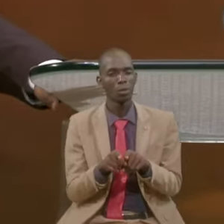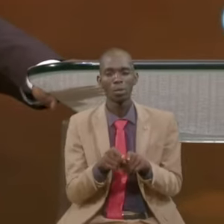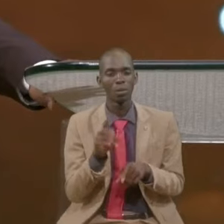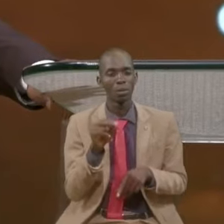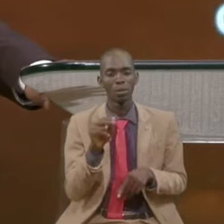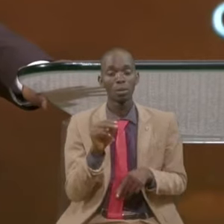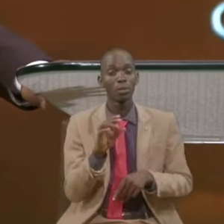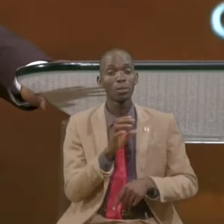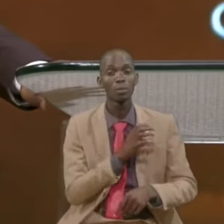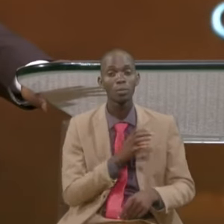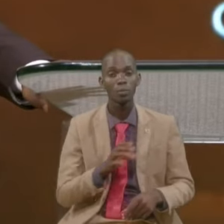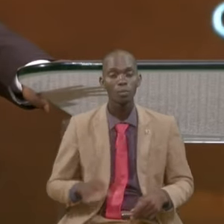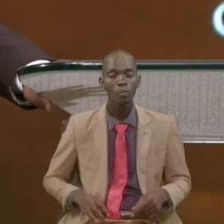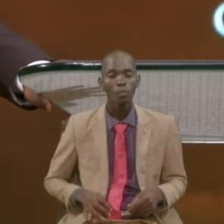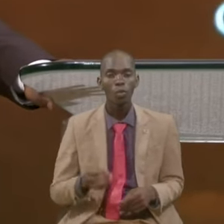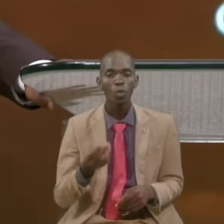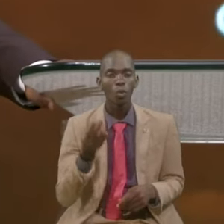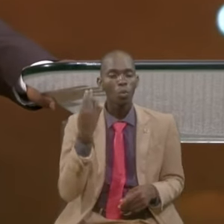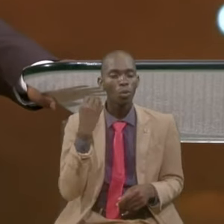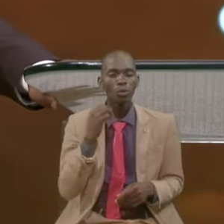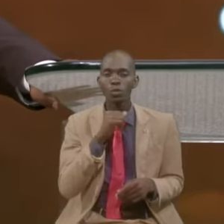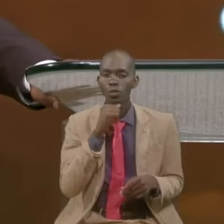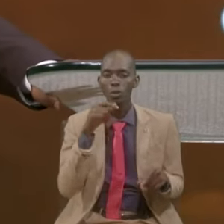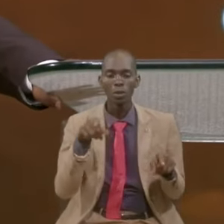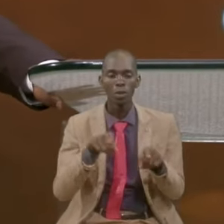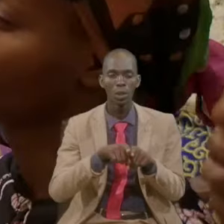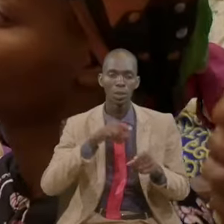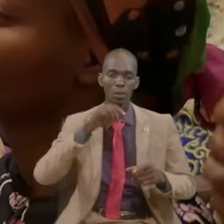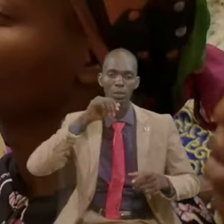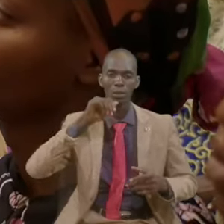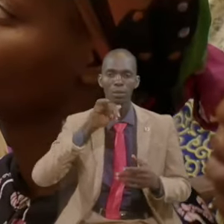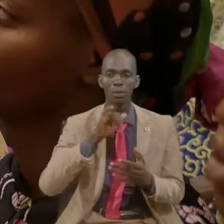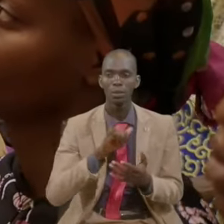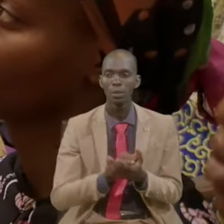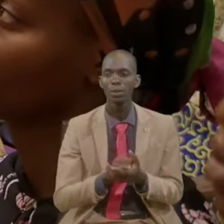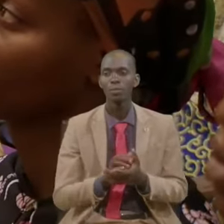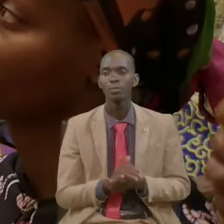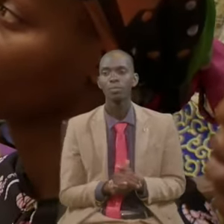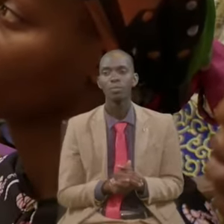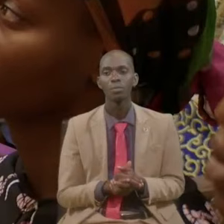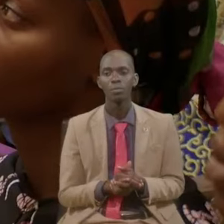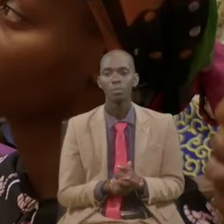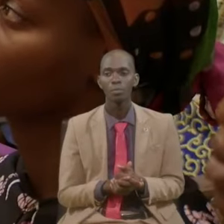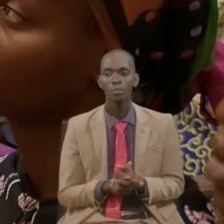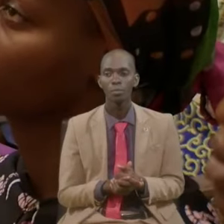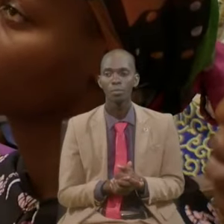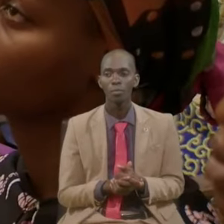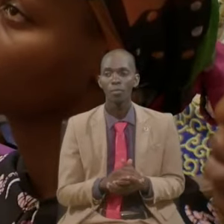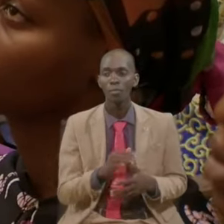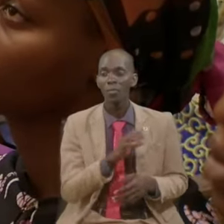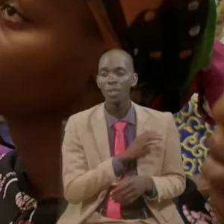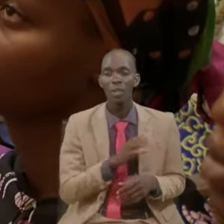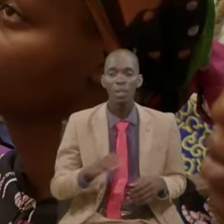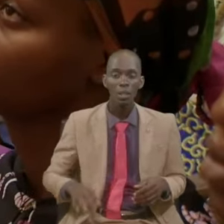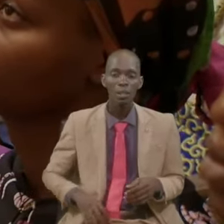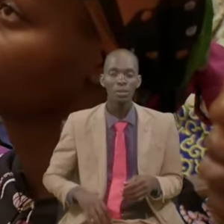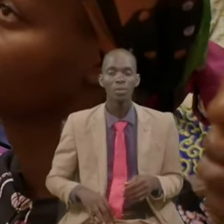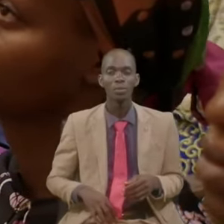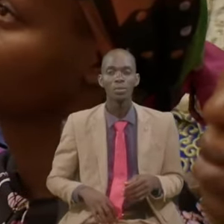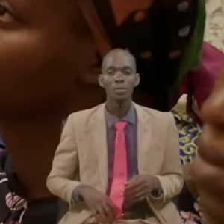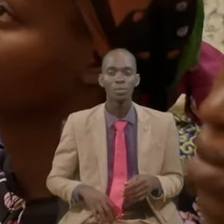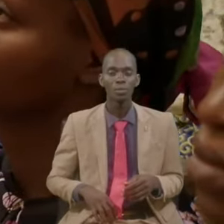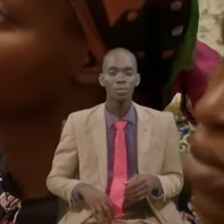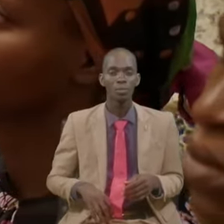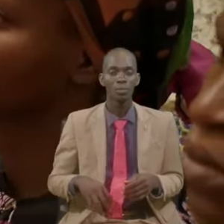Christ was not like that. Christ based his dealings